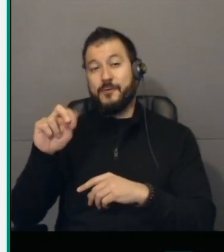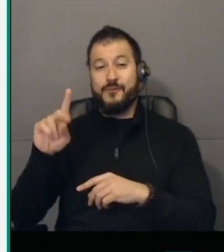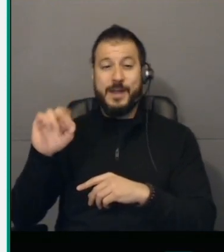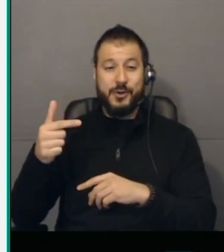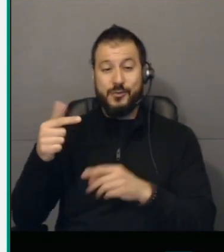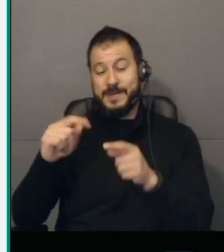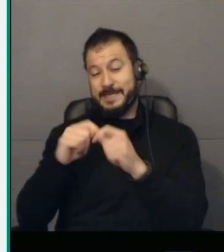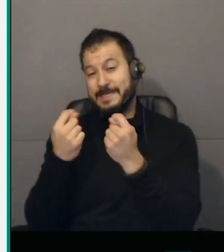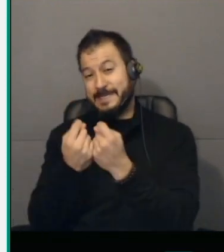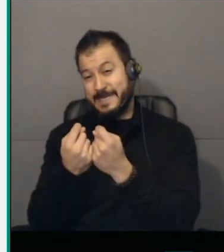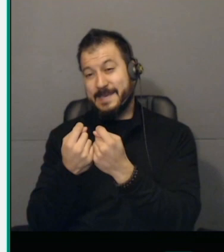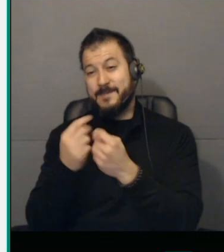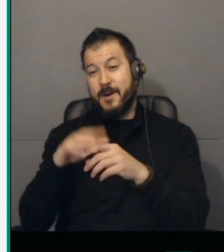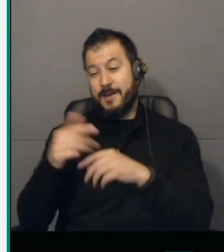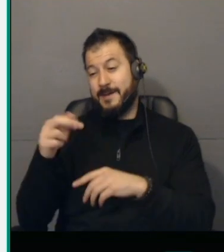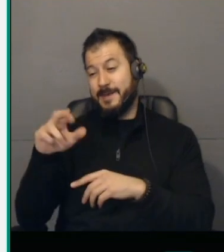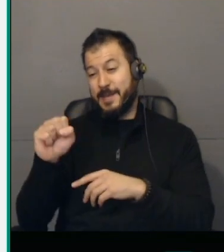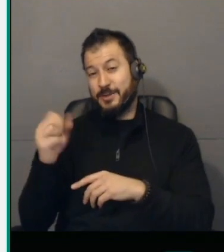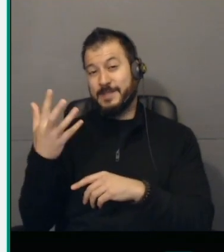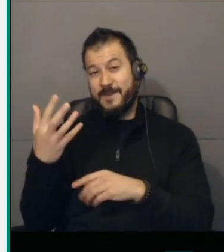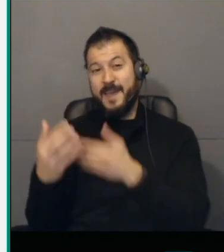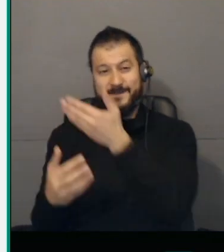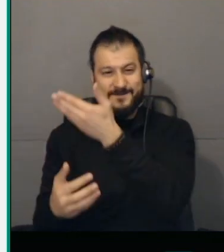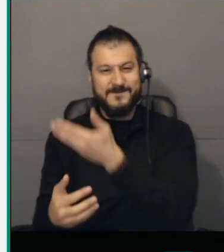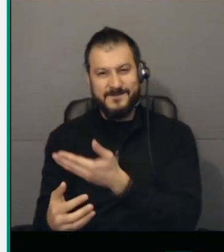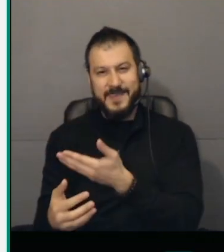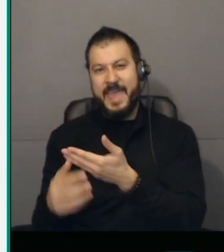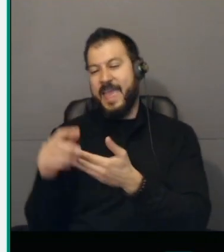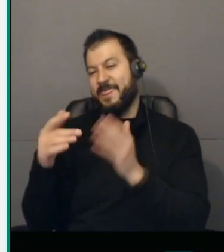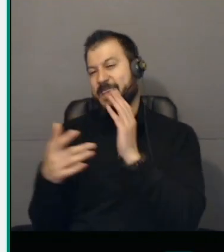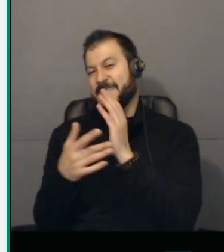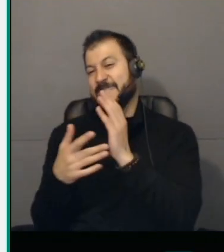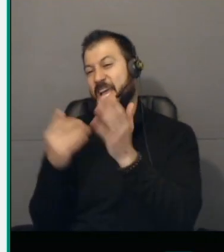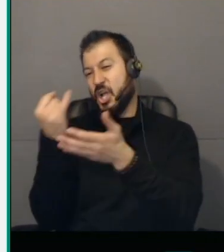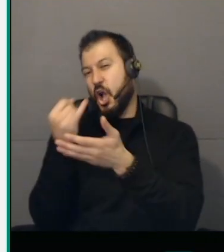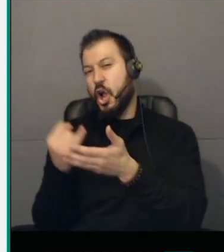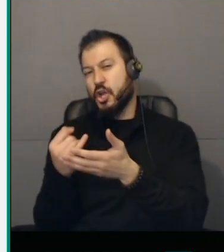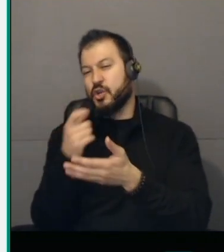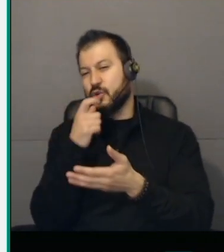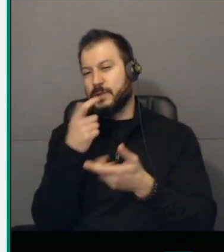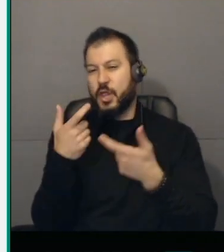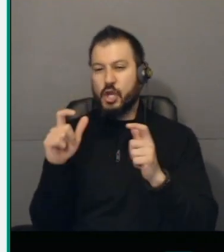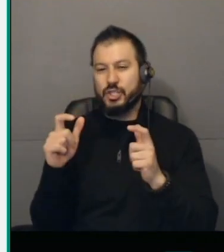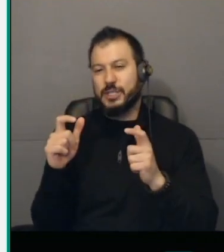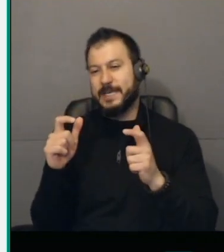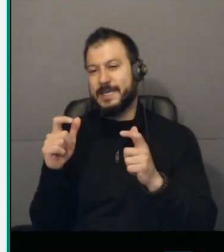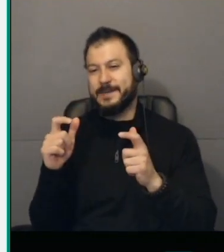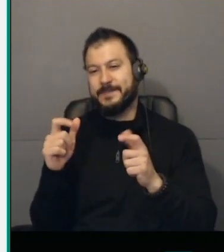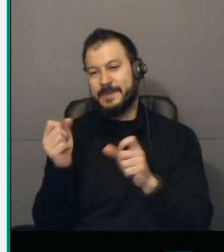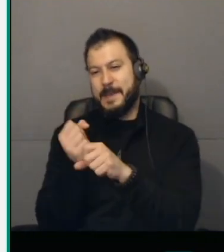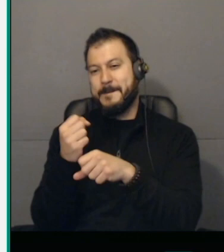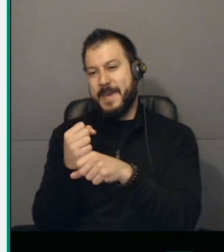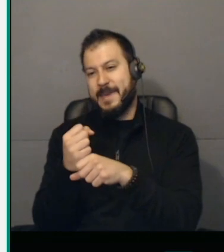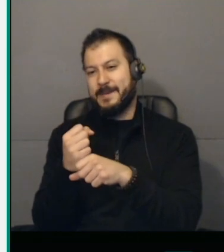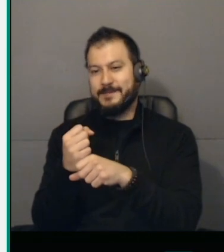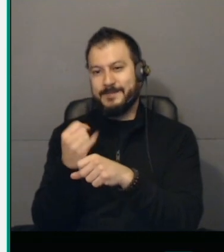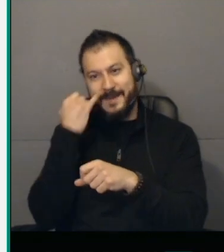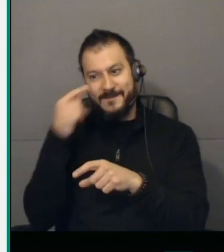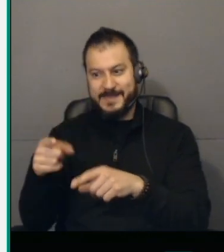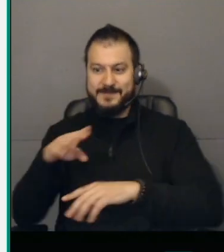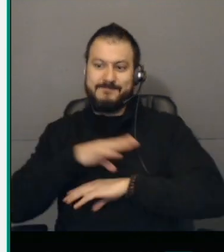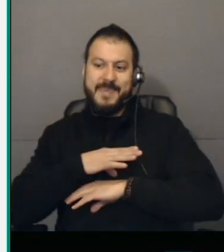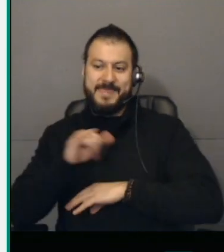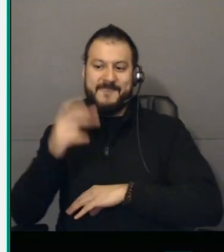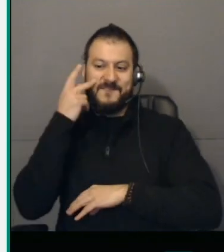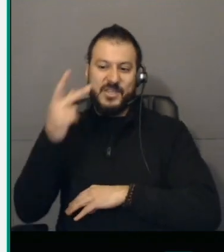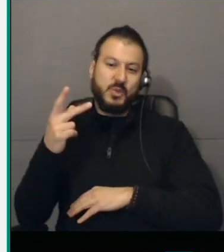helped out on the Gears 5 implementation. And then finally, the tech art, who were kind of largely they made the call on whether this met